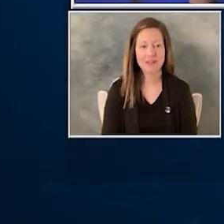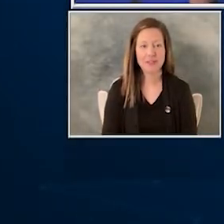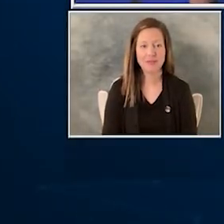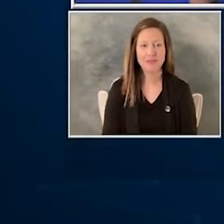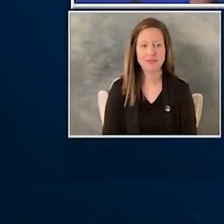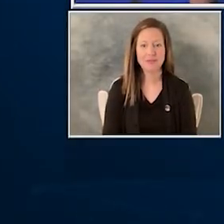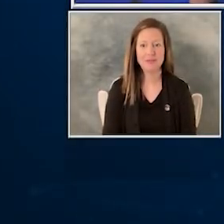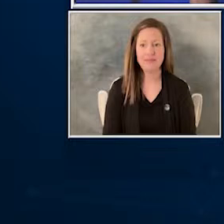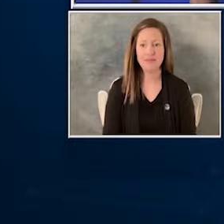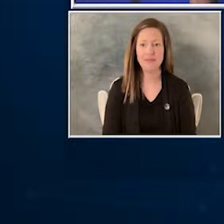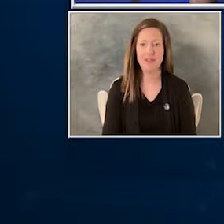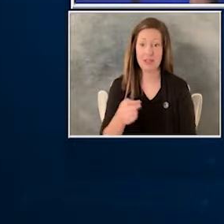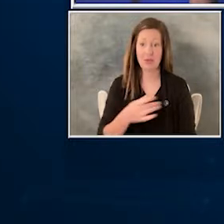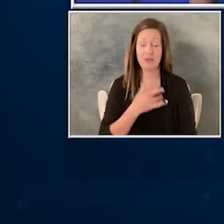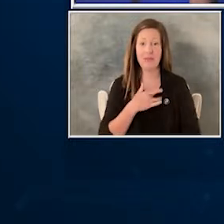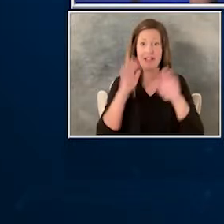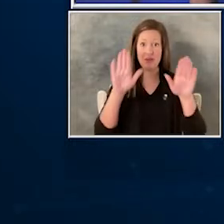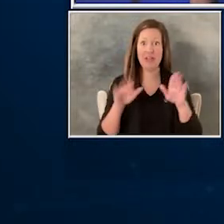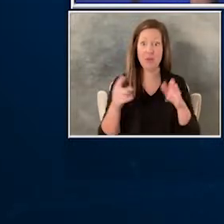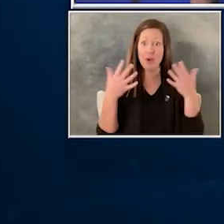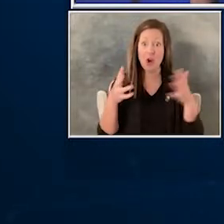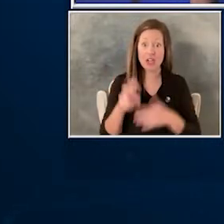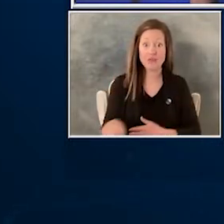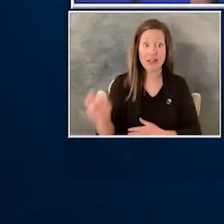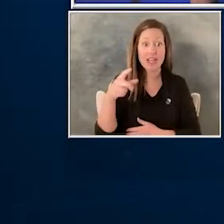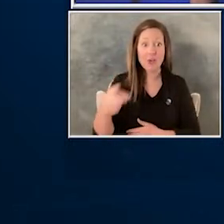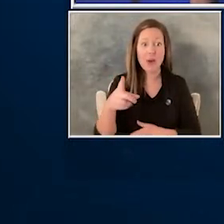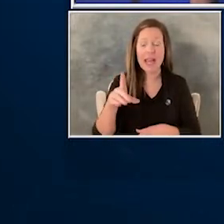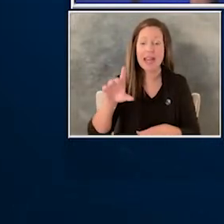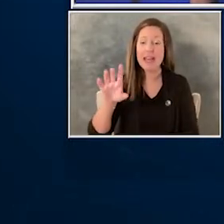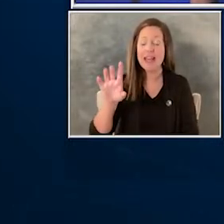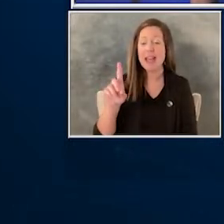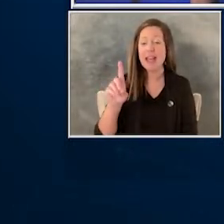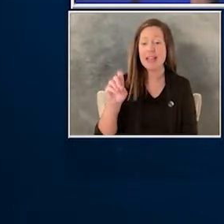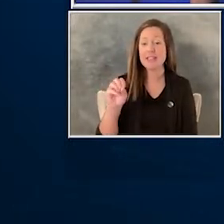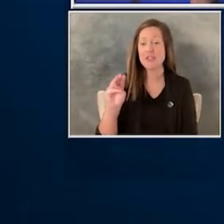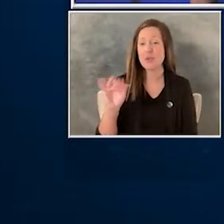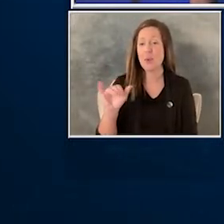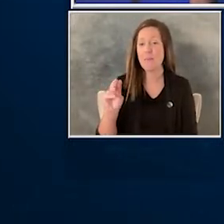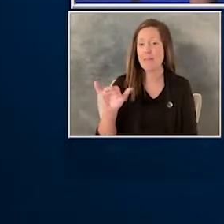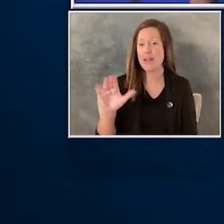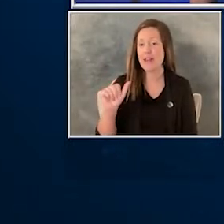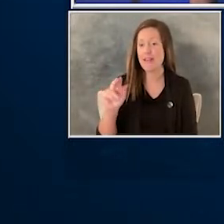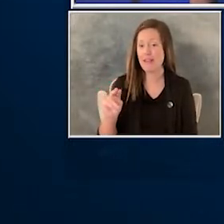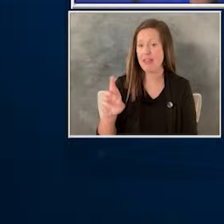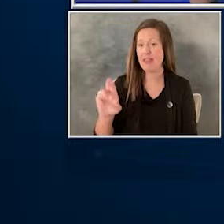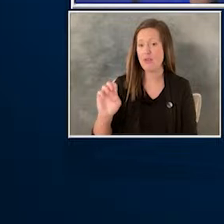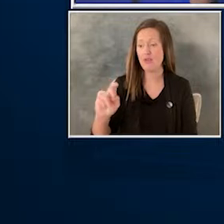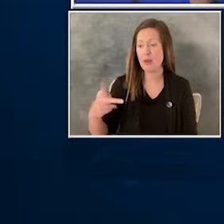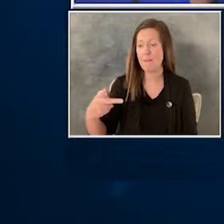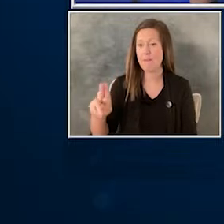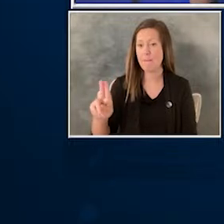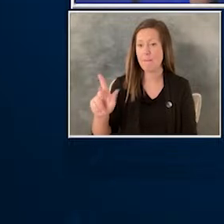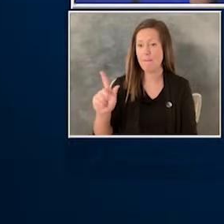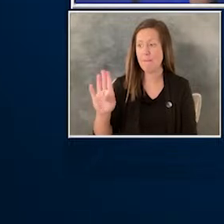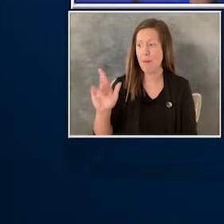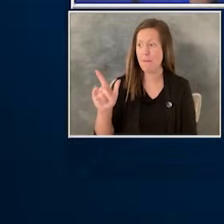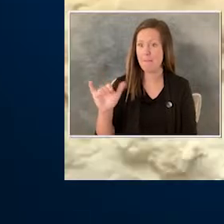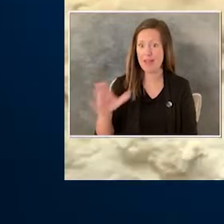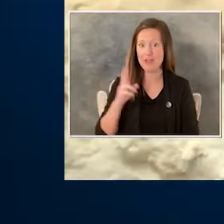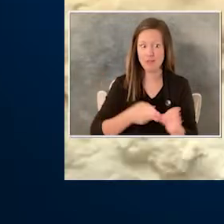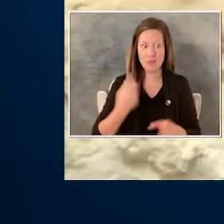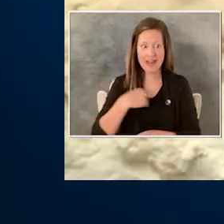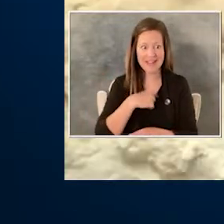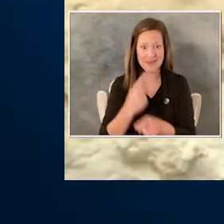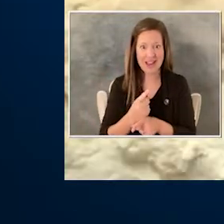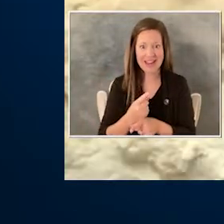you're already traveling. We should tell our viewers you're in the Dominican right now, the Dominican Republic joining us. What are you doing there?